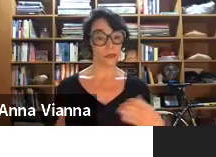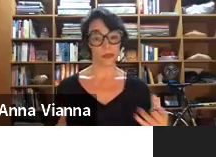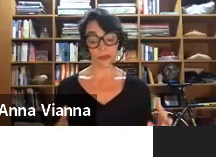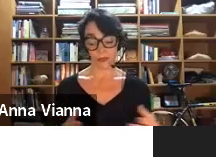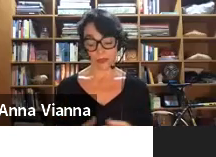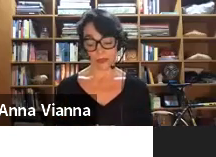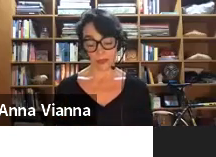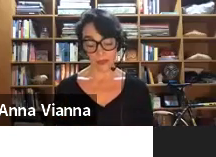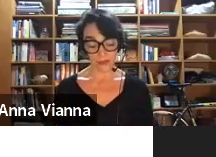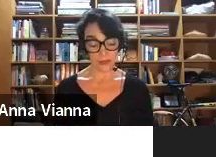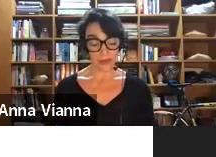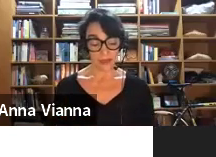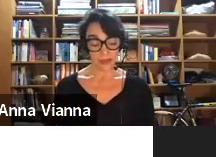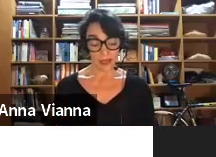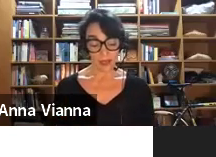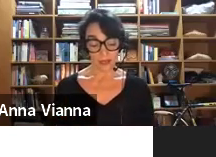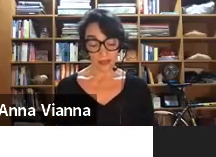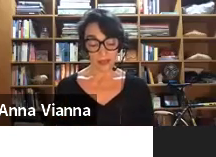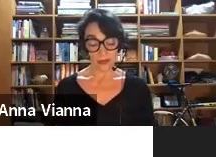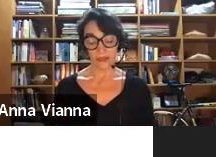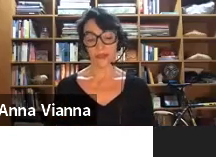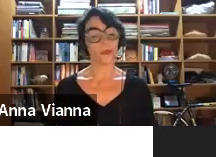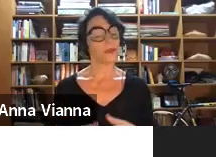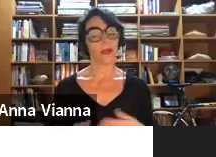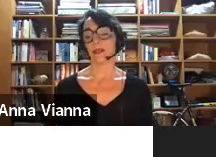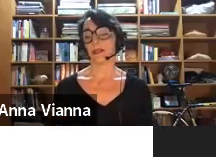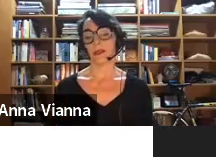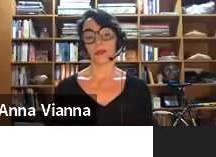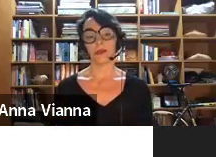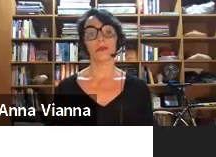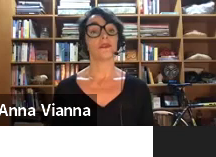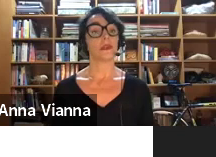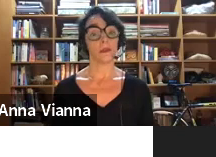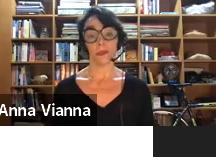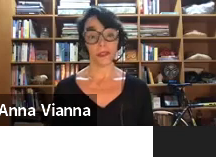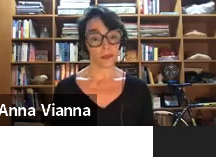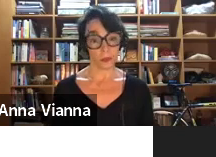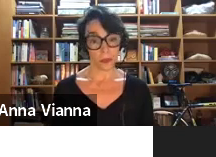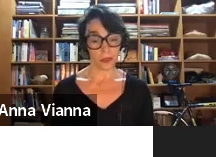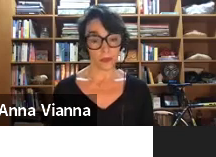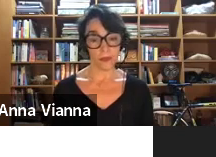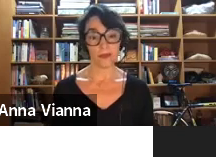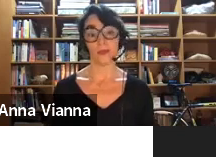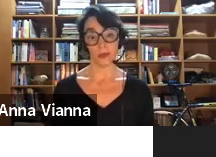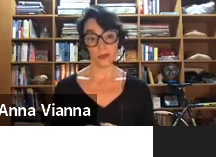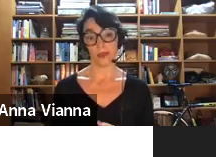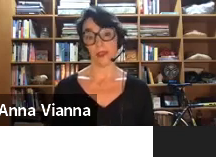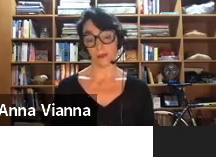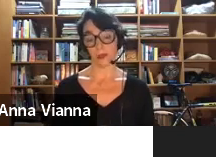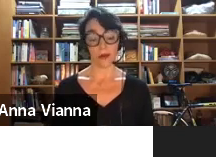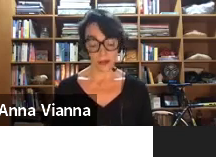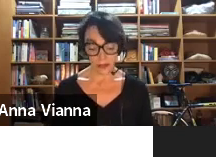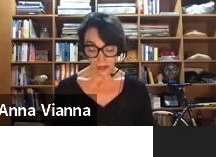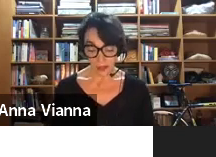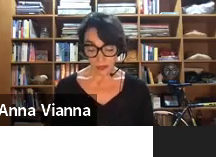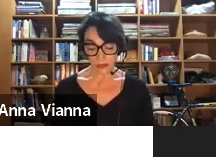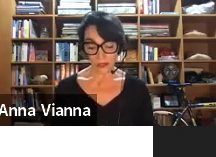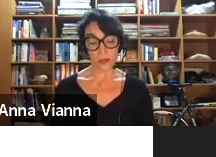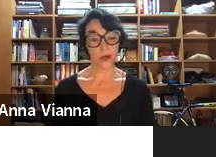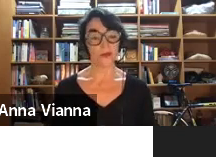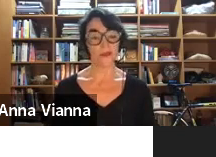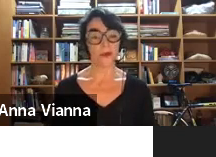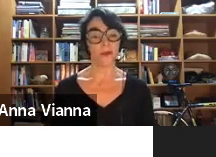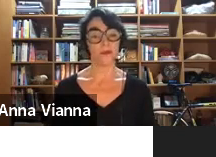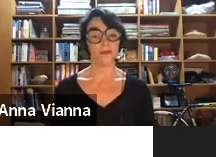in a couple of events. And I can tell you, it was a humbling experience to work with Elizabeth Hart.